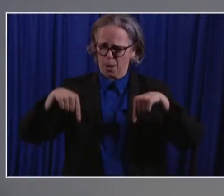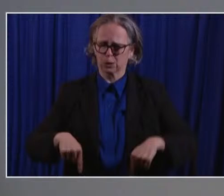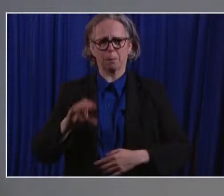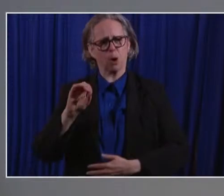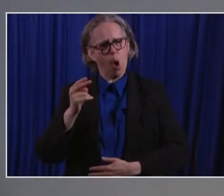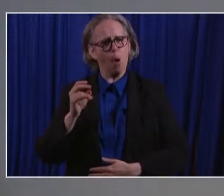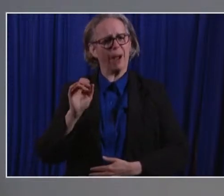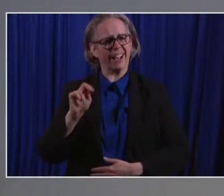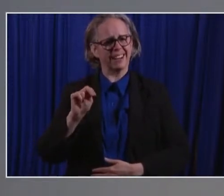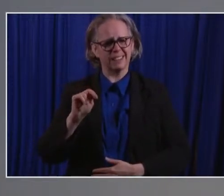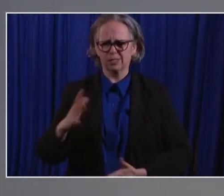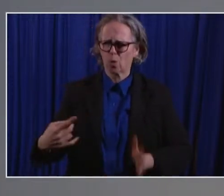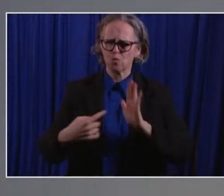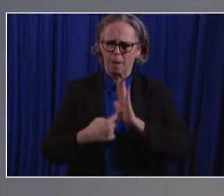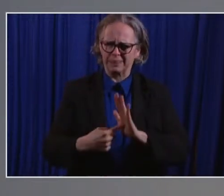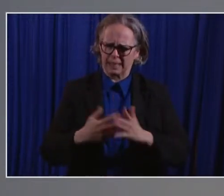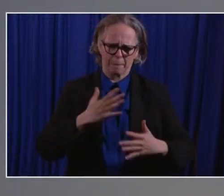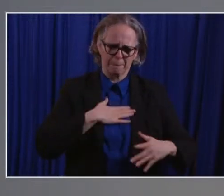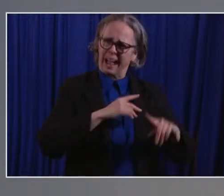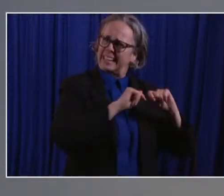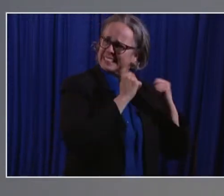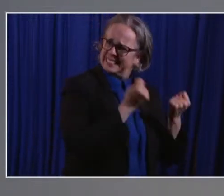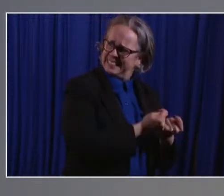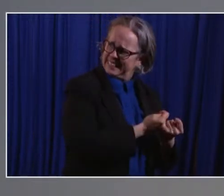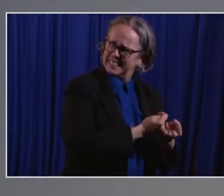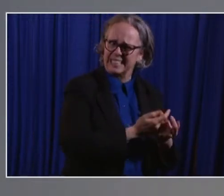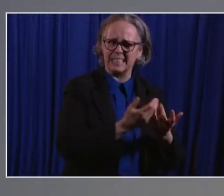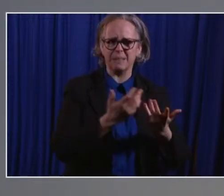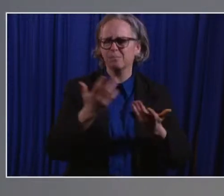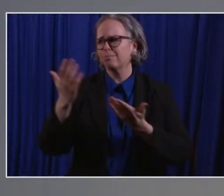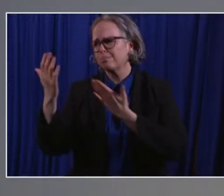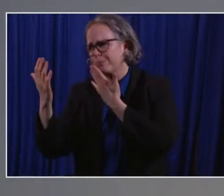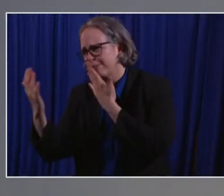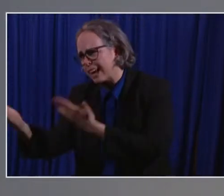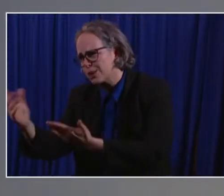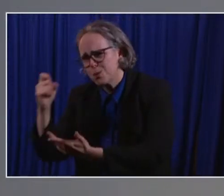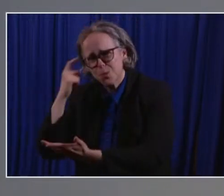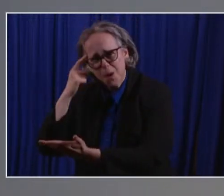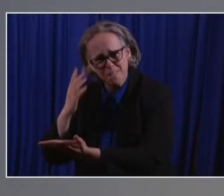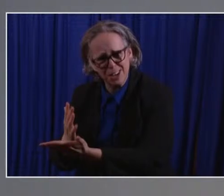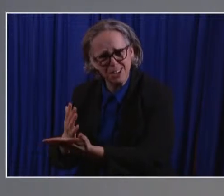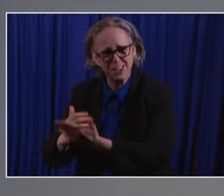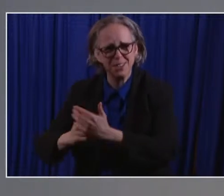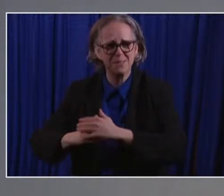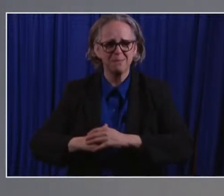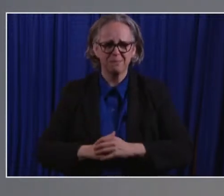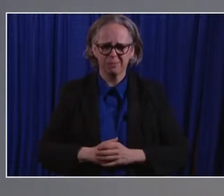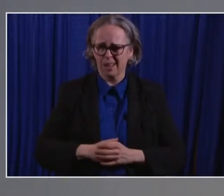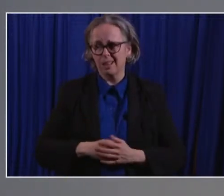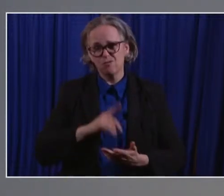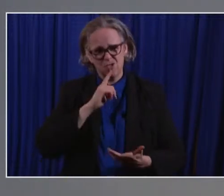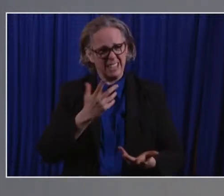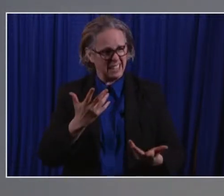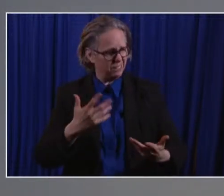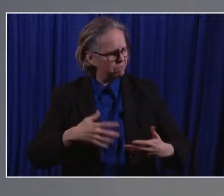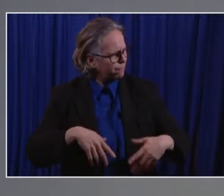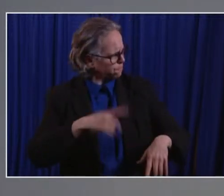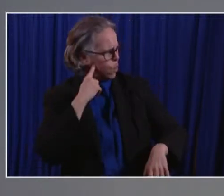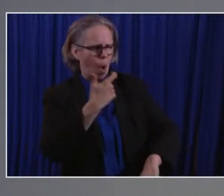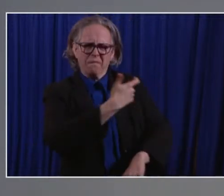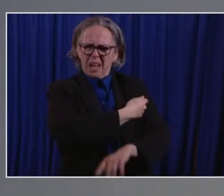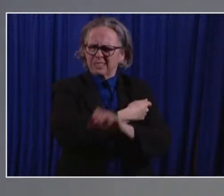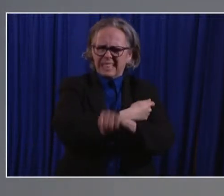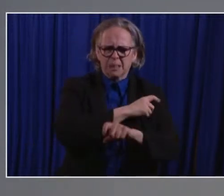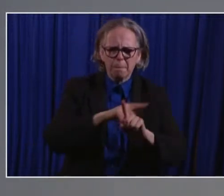I wanted to take this opportunity to say thank you, not just for the mass vaccination effort, but for everything you've done to lead us through